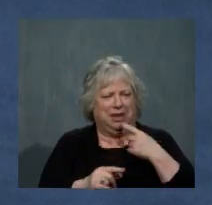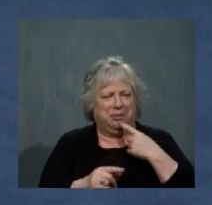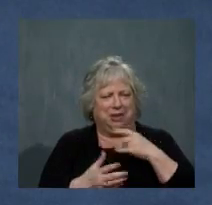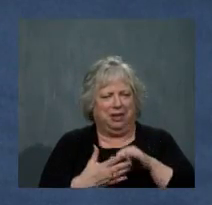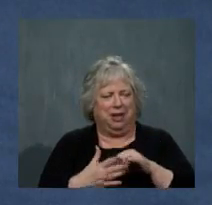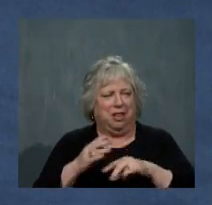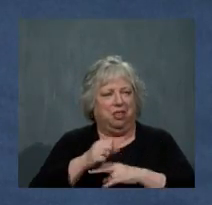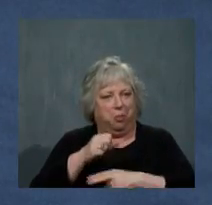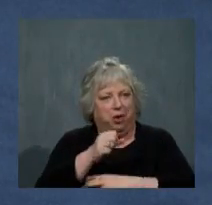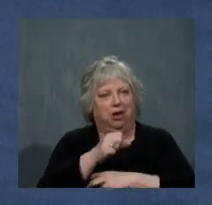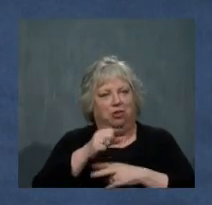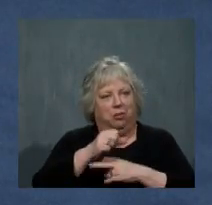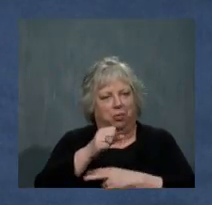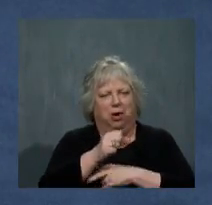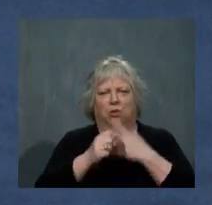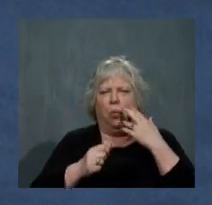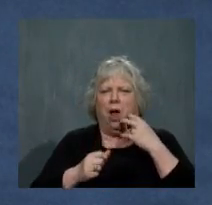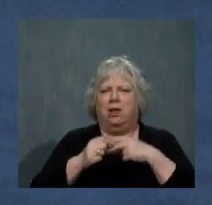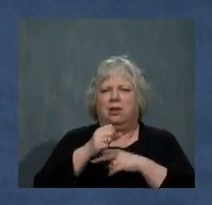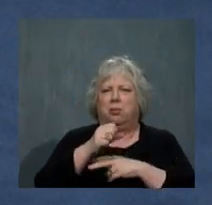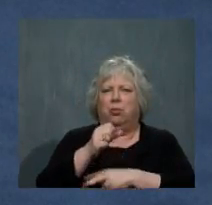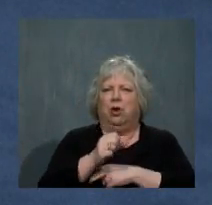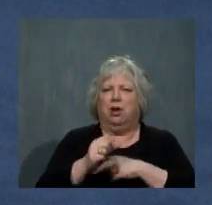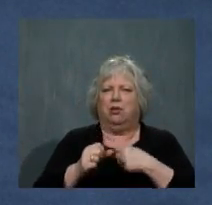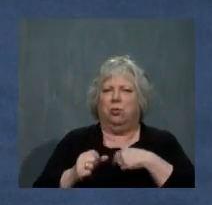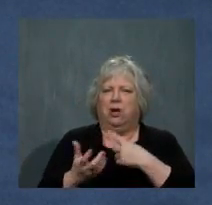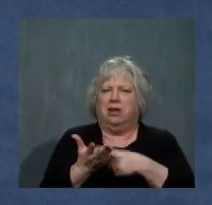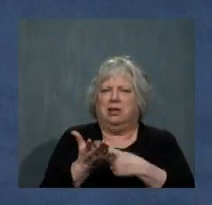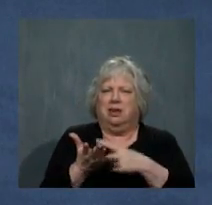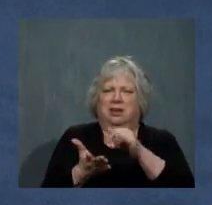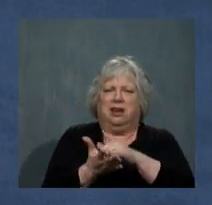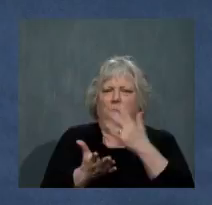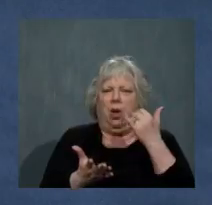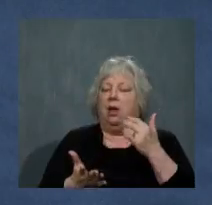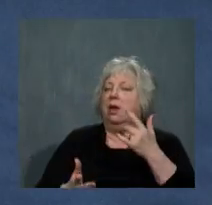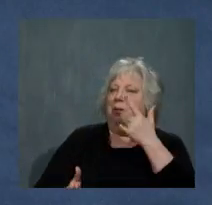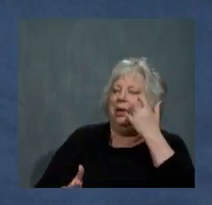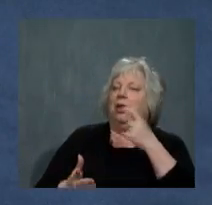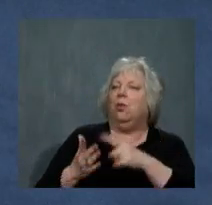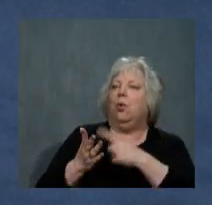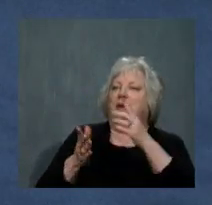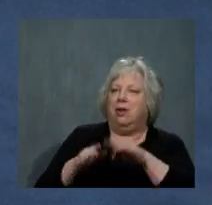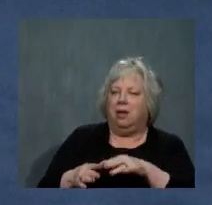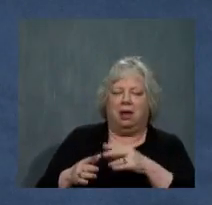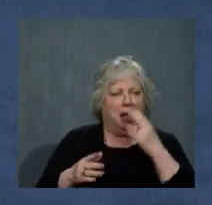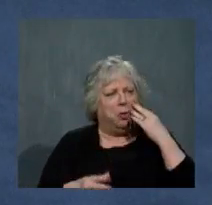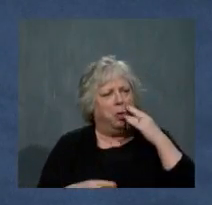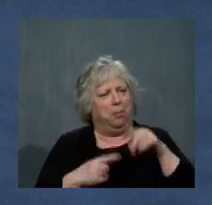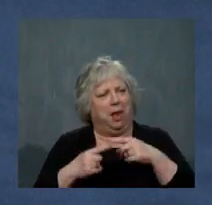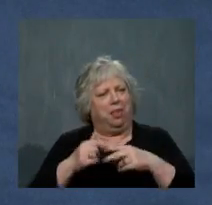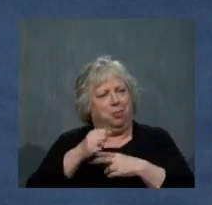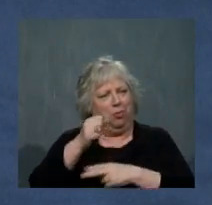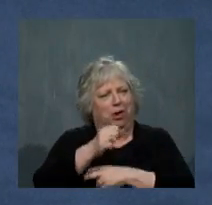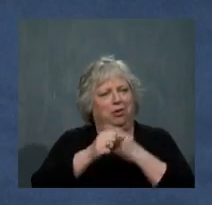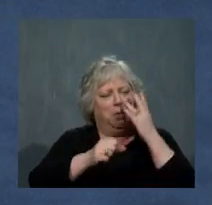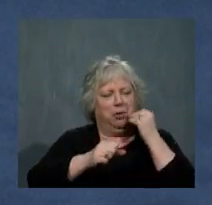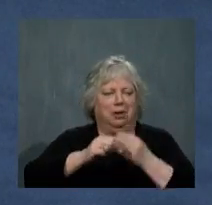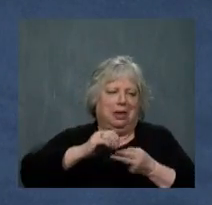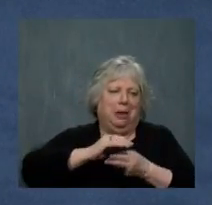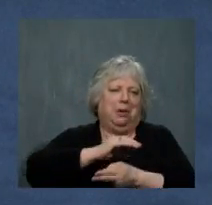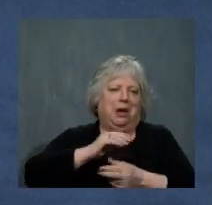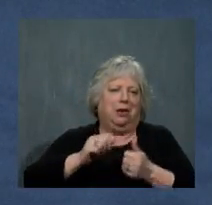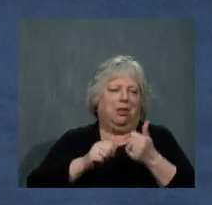saying that the bridge. Why is the bridge a conversation? Because once it becomes open again. I know about the bridge, that they were sleeping under that before